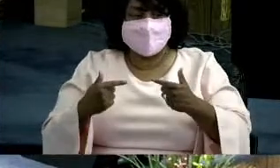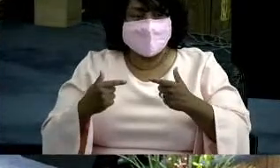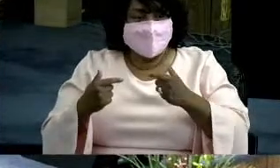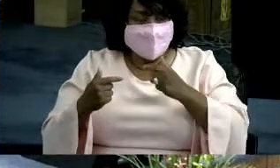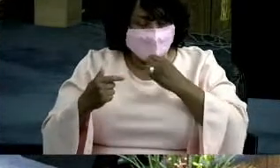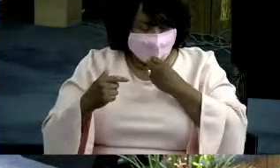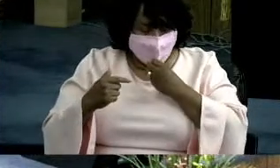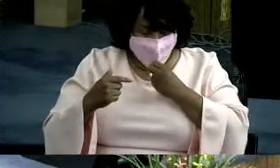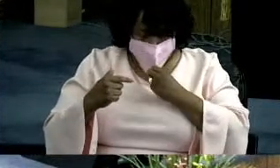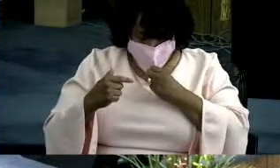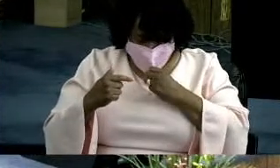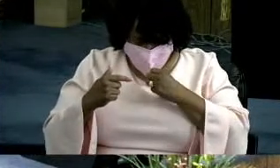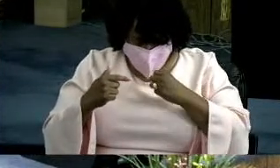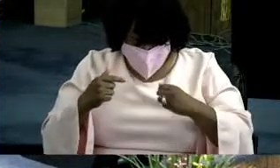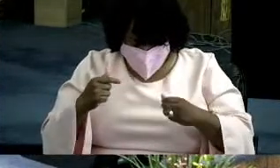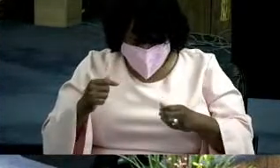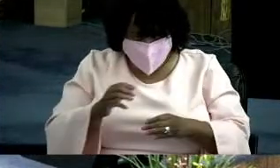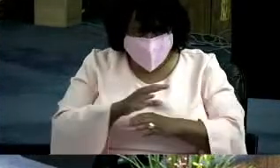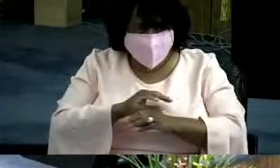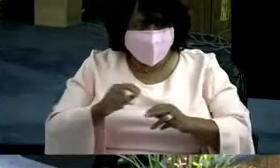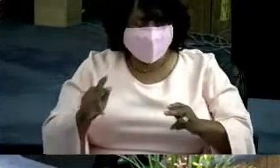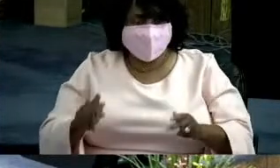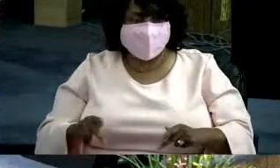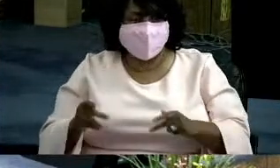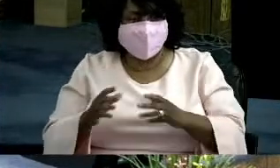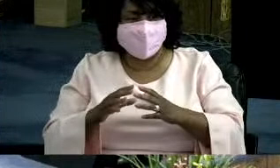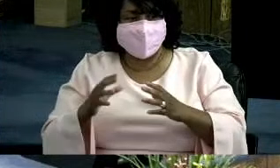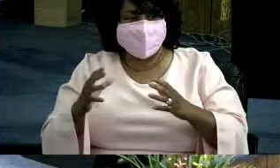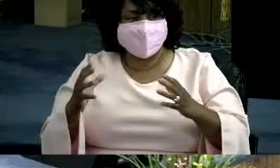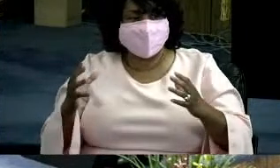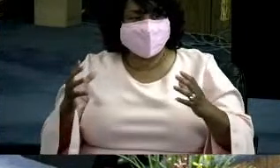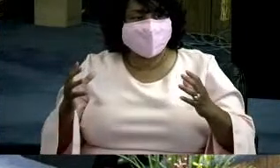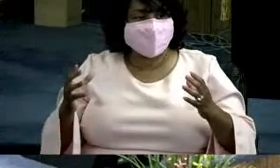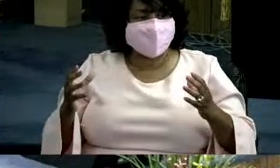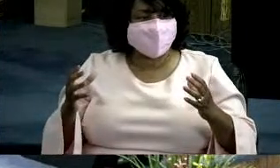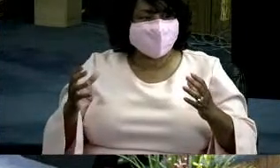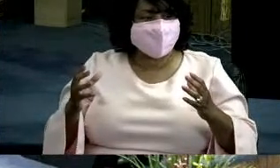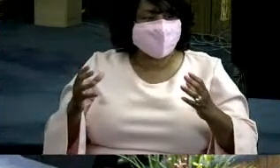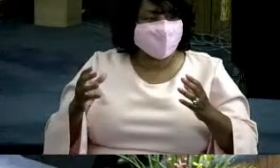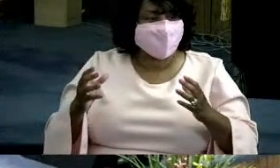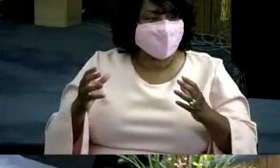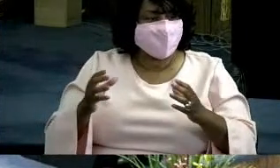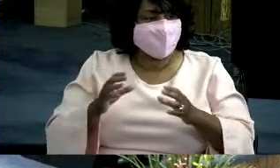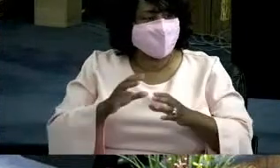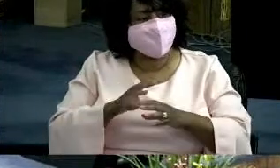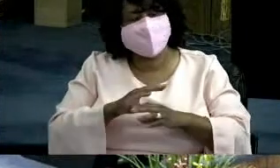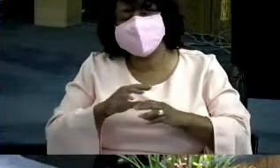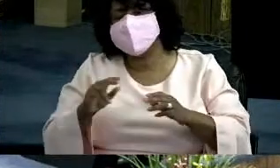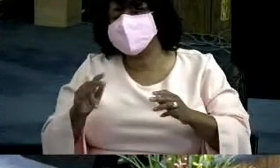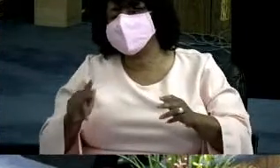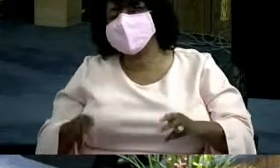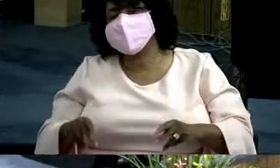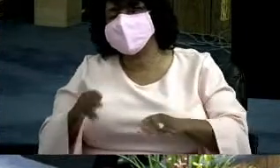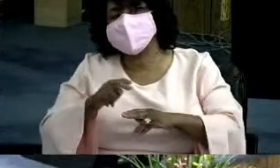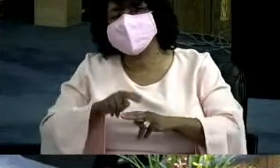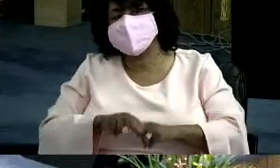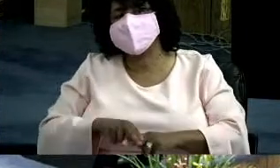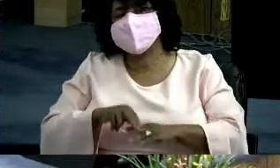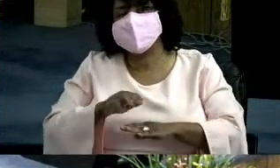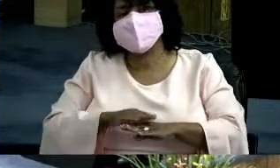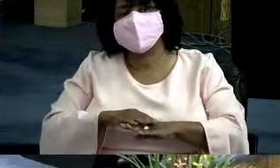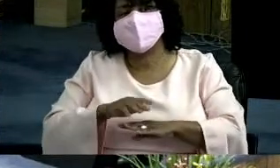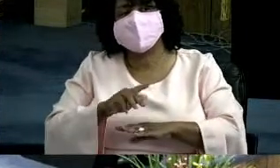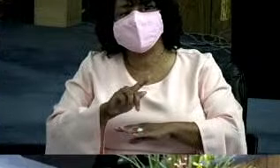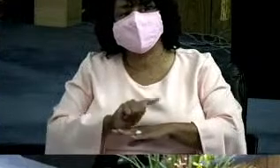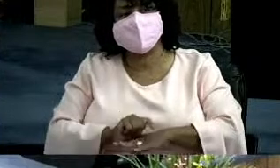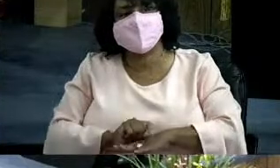his presence. There's nobody greater. Oh, nobody sits on the throne but you,